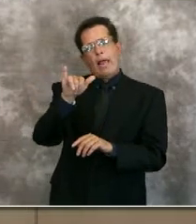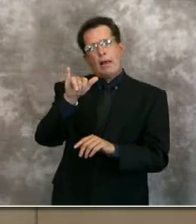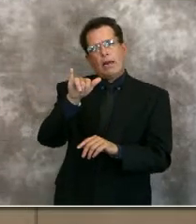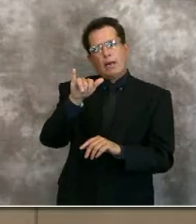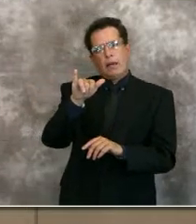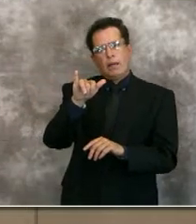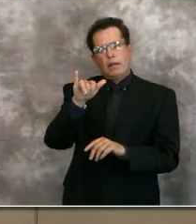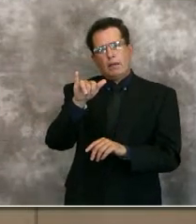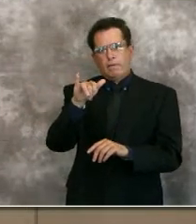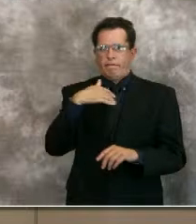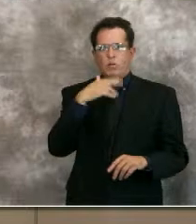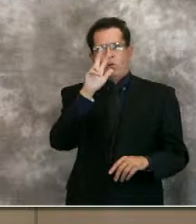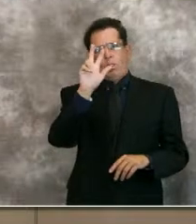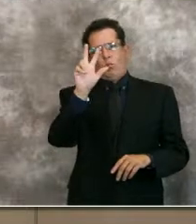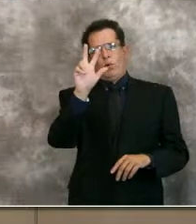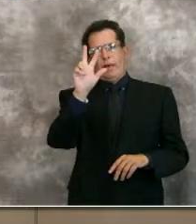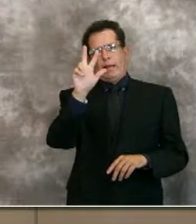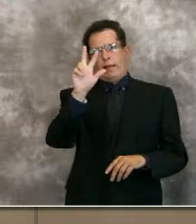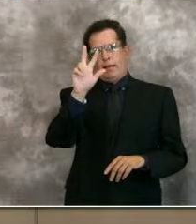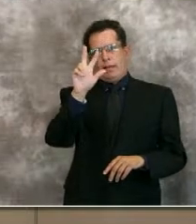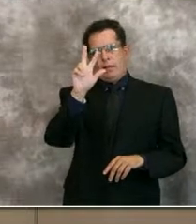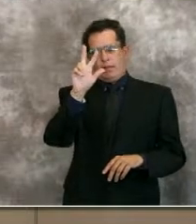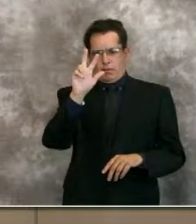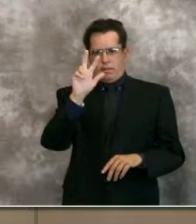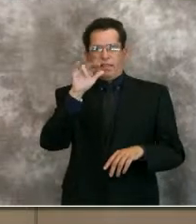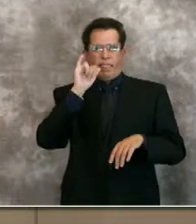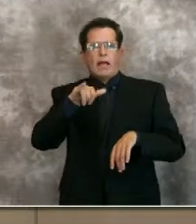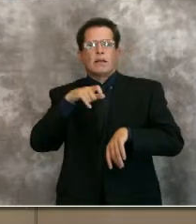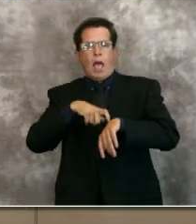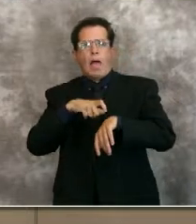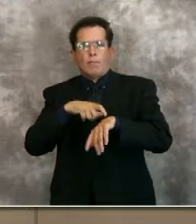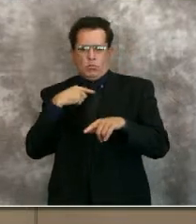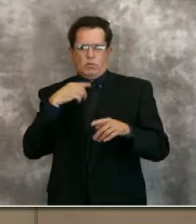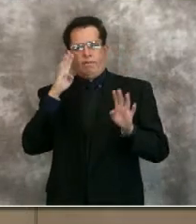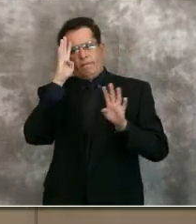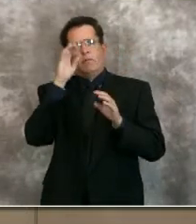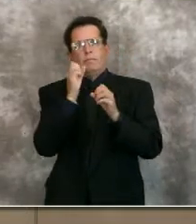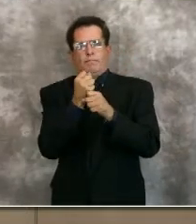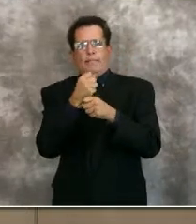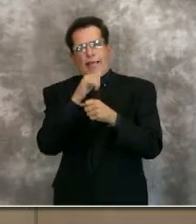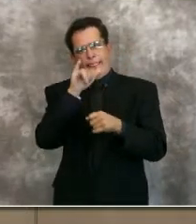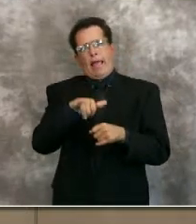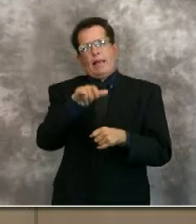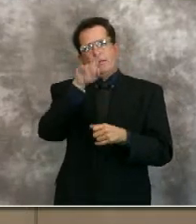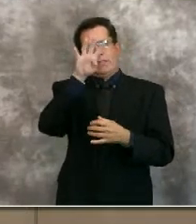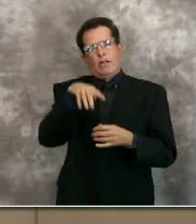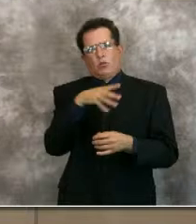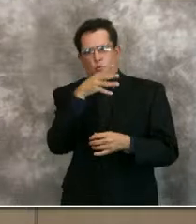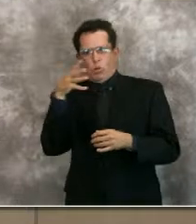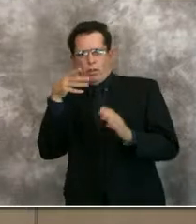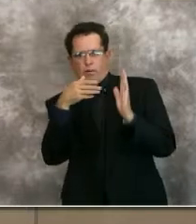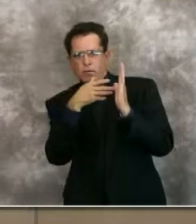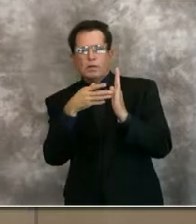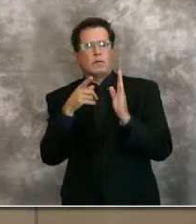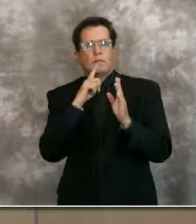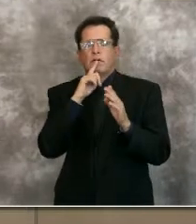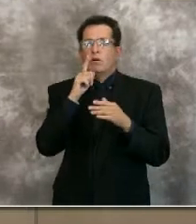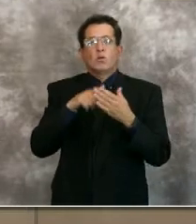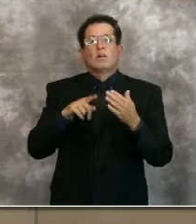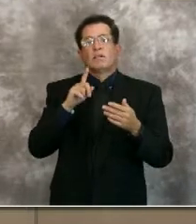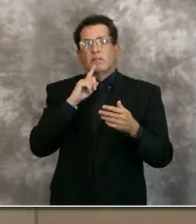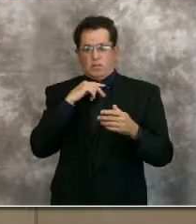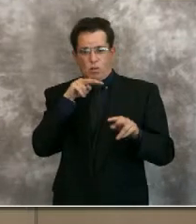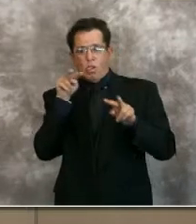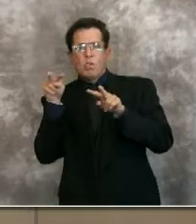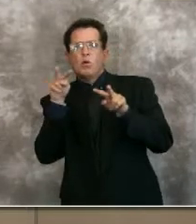there were only 3 outbreaks at the time when we developed the matrix. So it was basically an average of